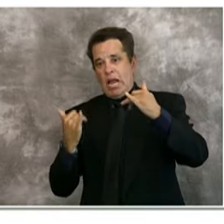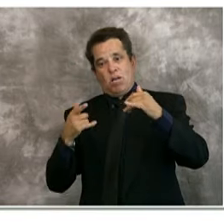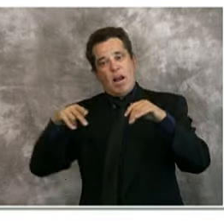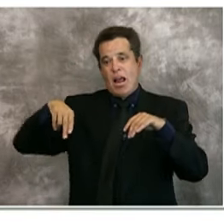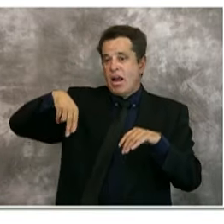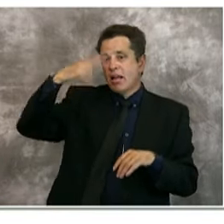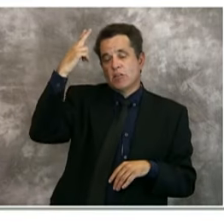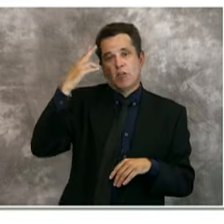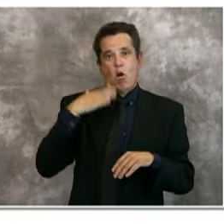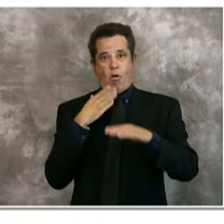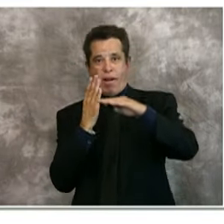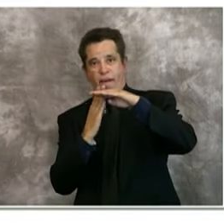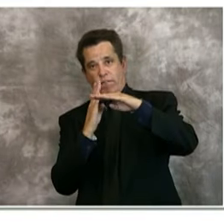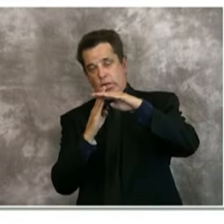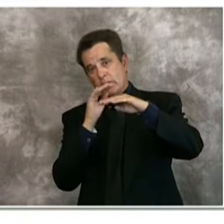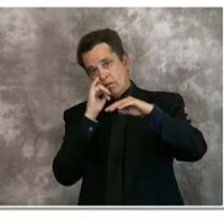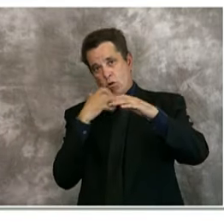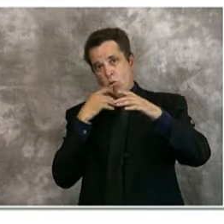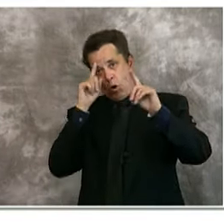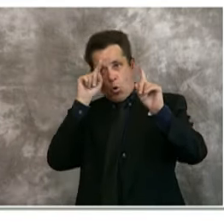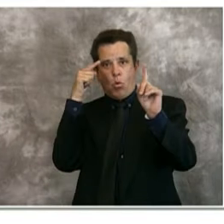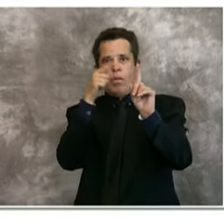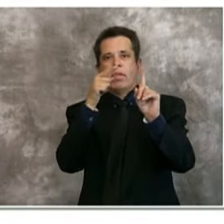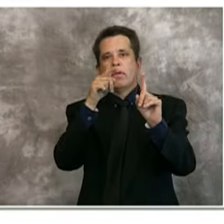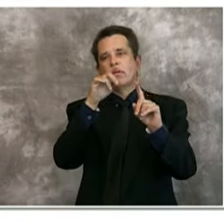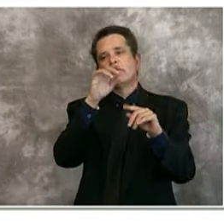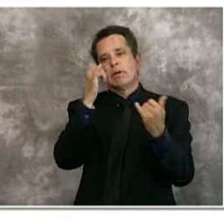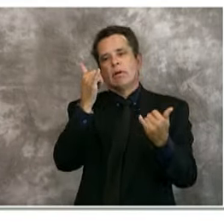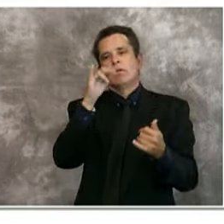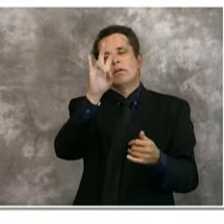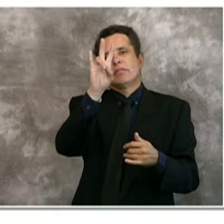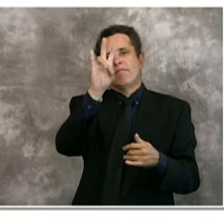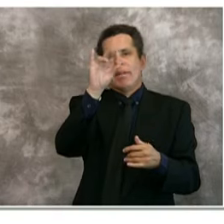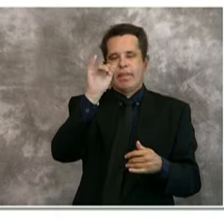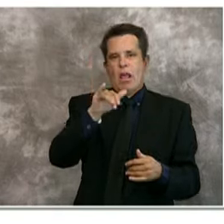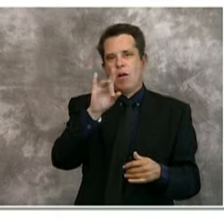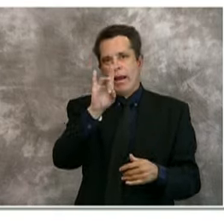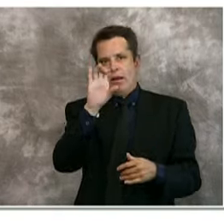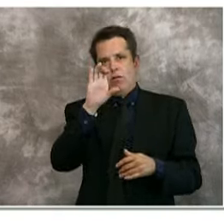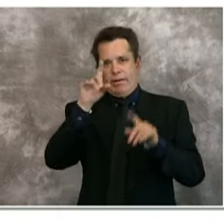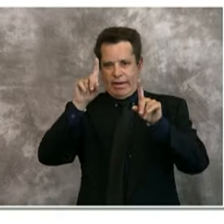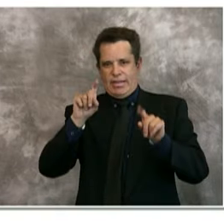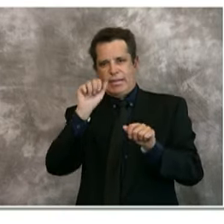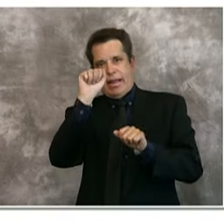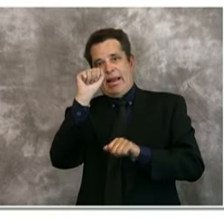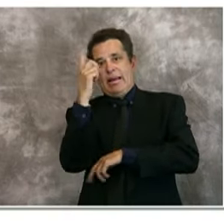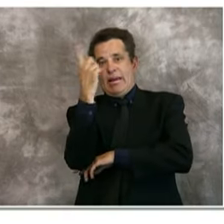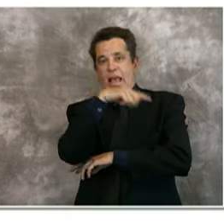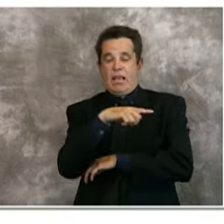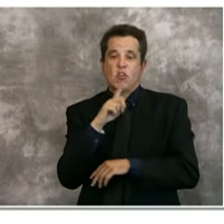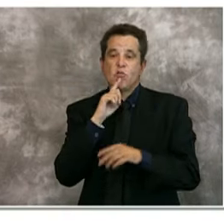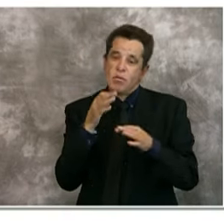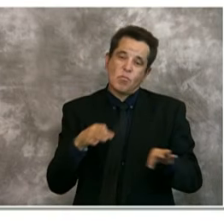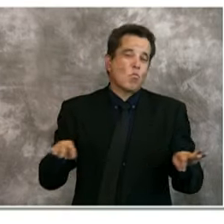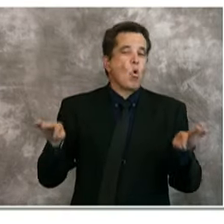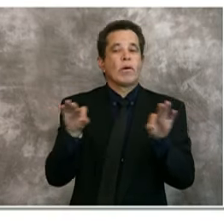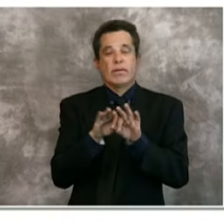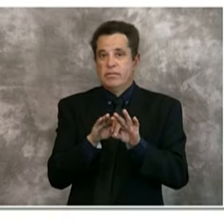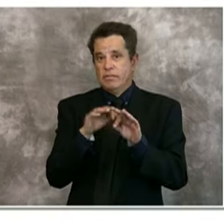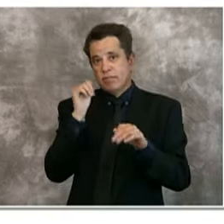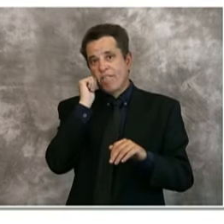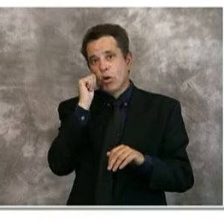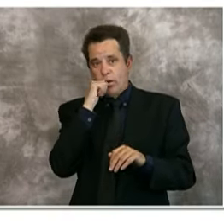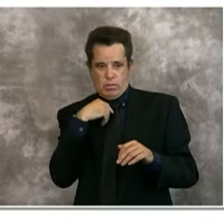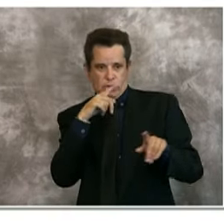initial goal, averaging just over 7,800 tests per day. And we think that this is a vital component of our ability to